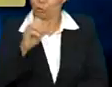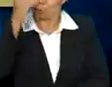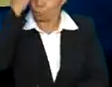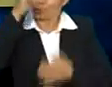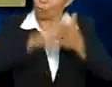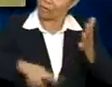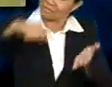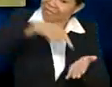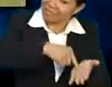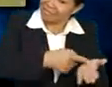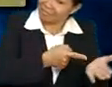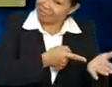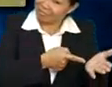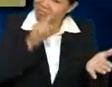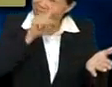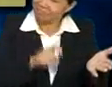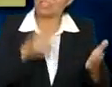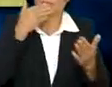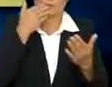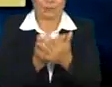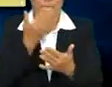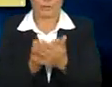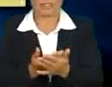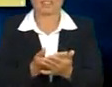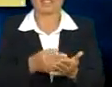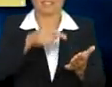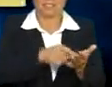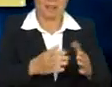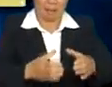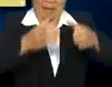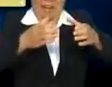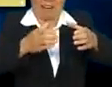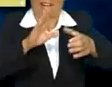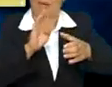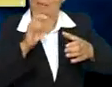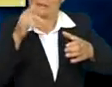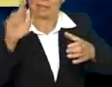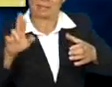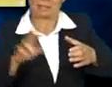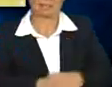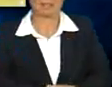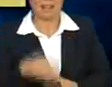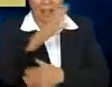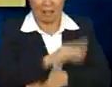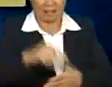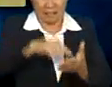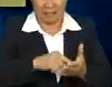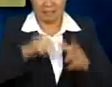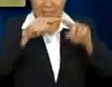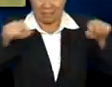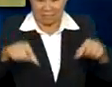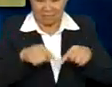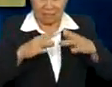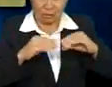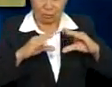Do you know what this is? Good! It is a beaker. And this